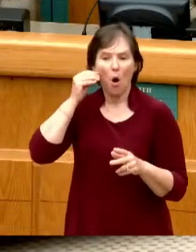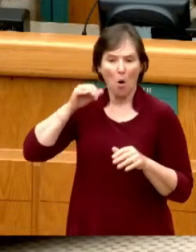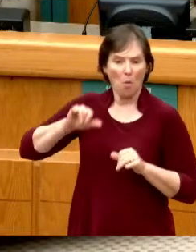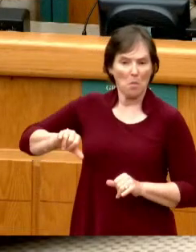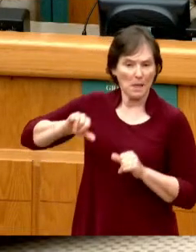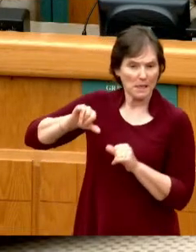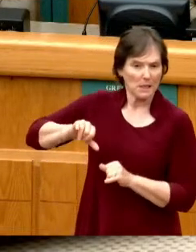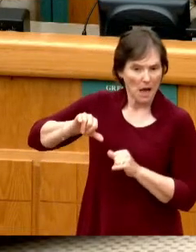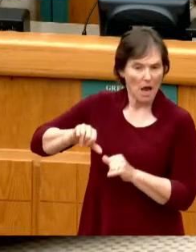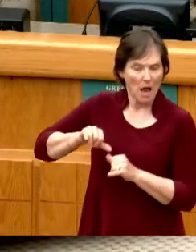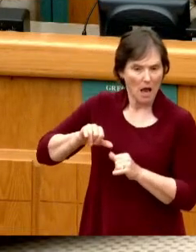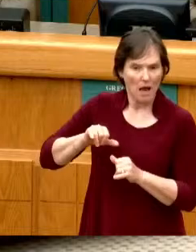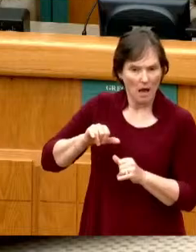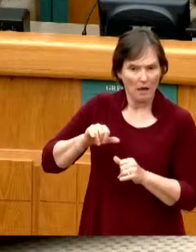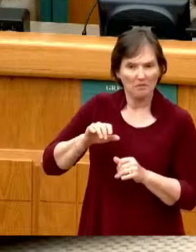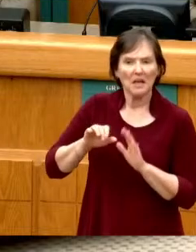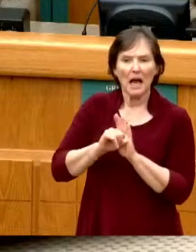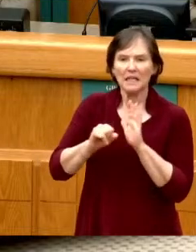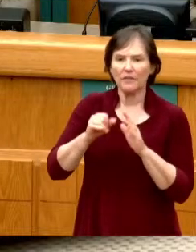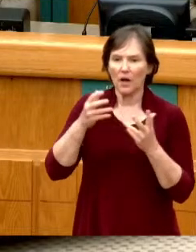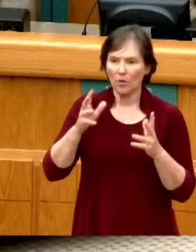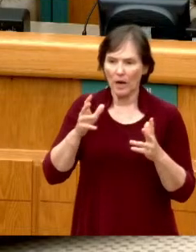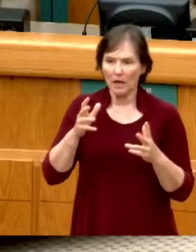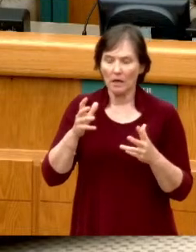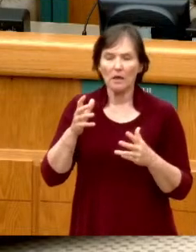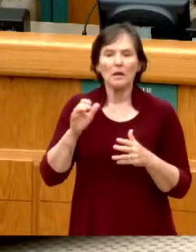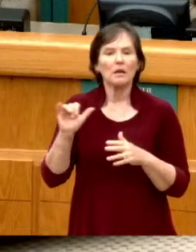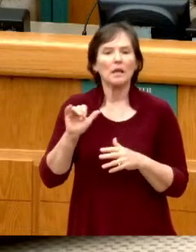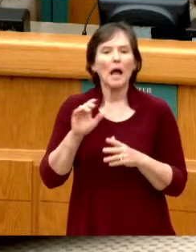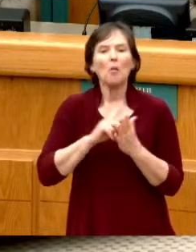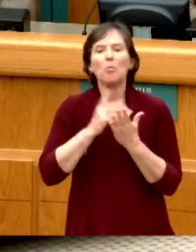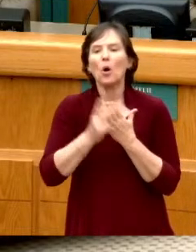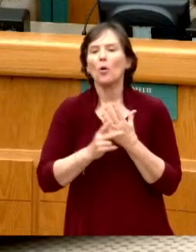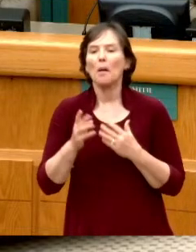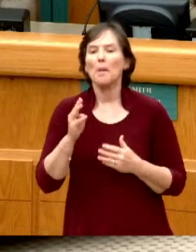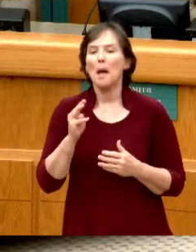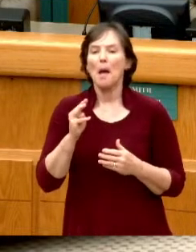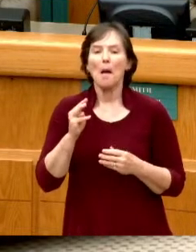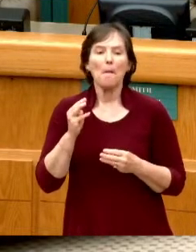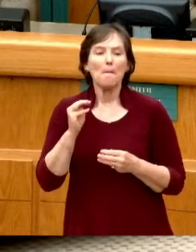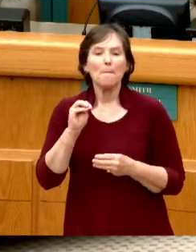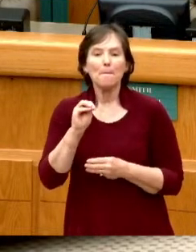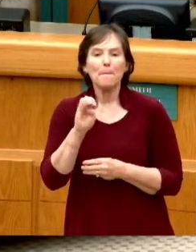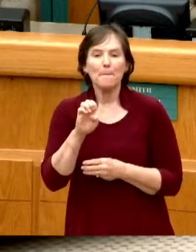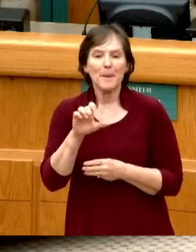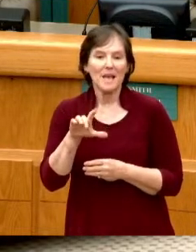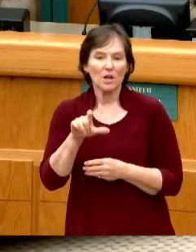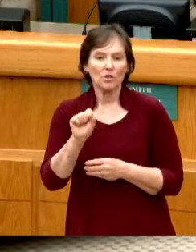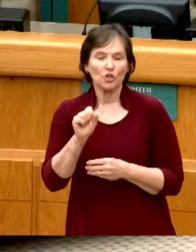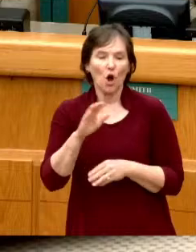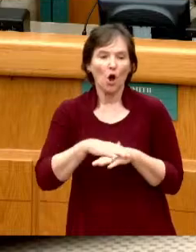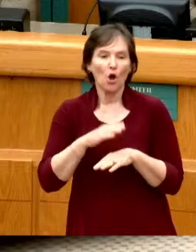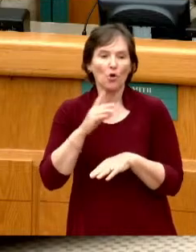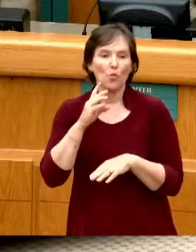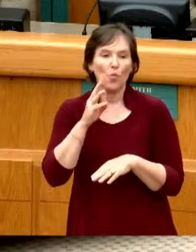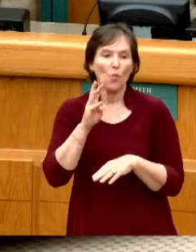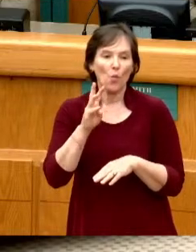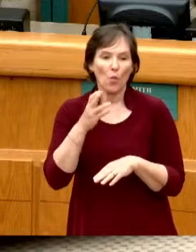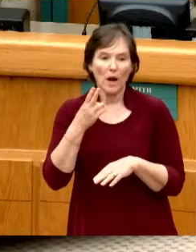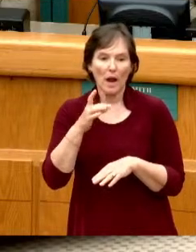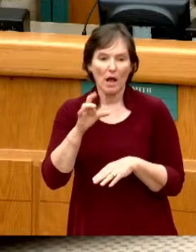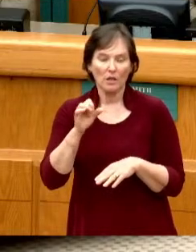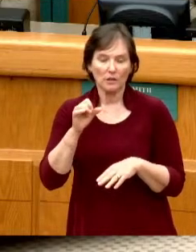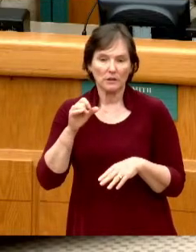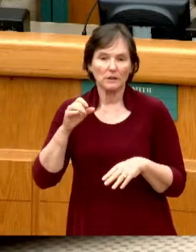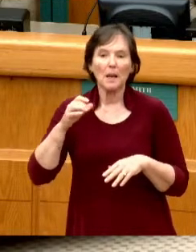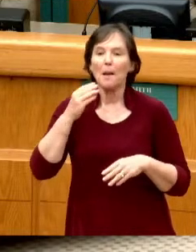of these I've mentioned before, Meals on Wheels, but that's not the only list or registry. And I want to thank and do a special shout out to Jana